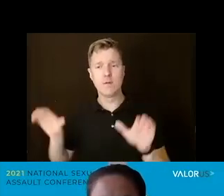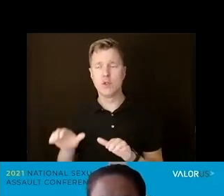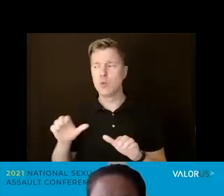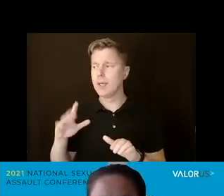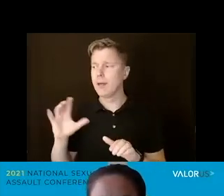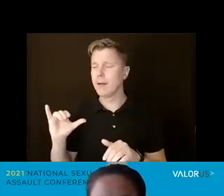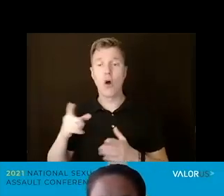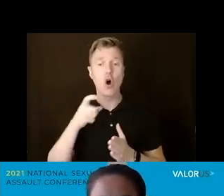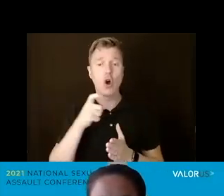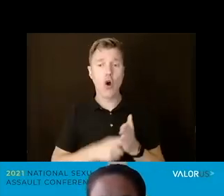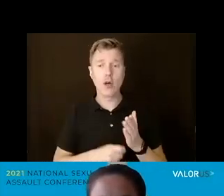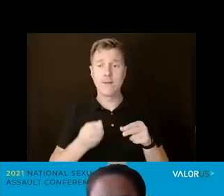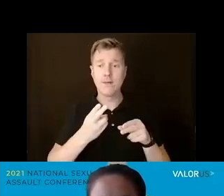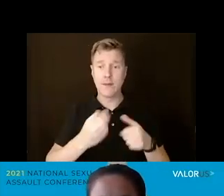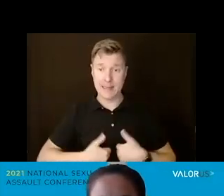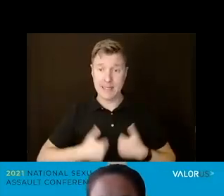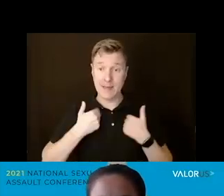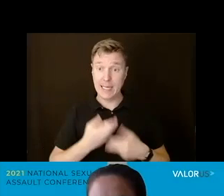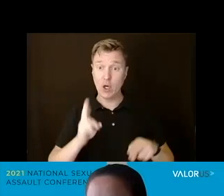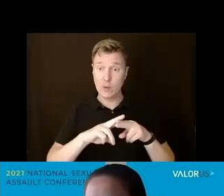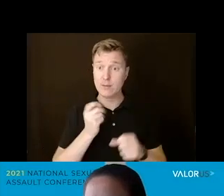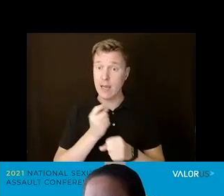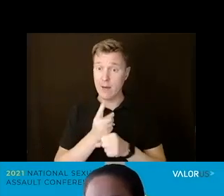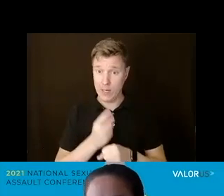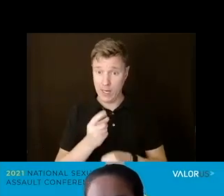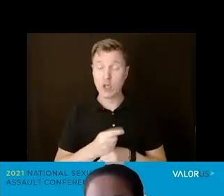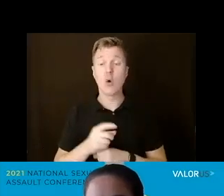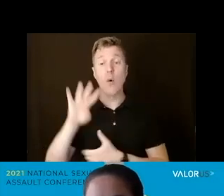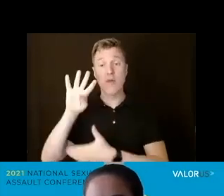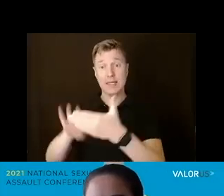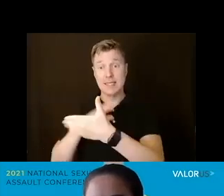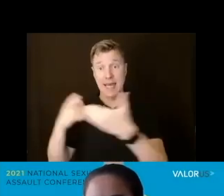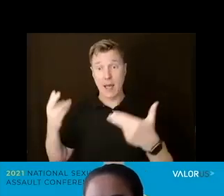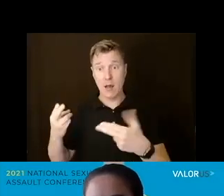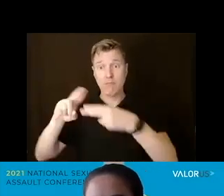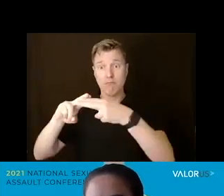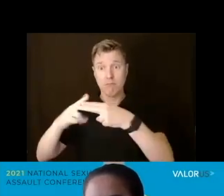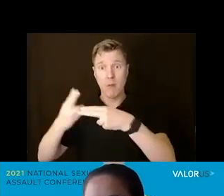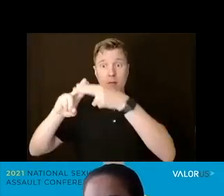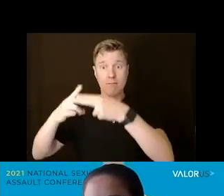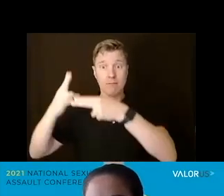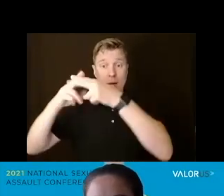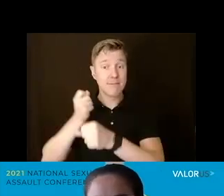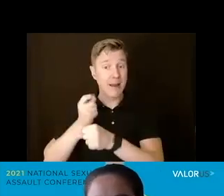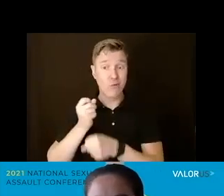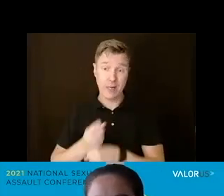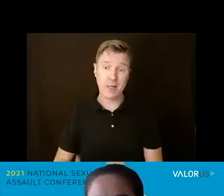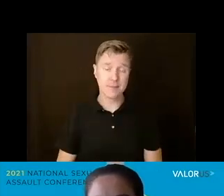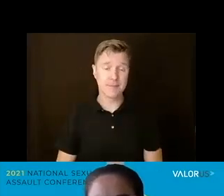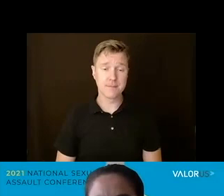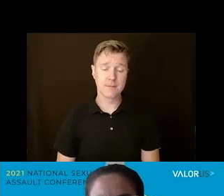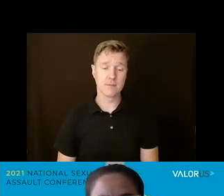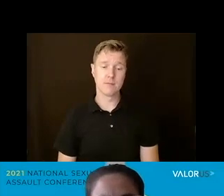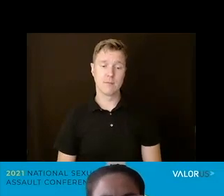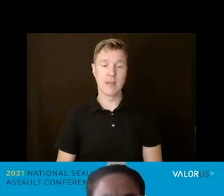cost of living increase every year. So how could the whole scale bump up by, you know, some percent every year? And that's, you know, that's